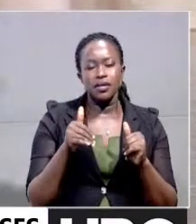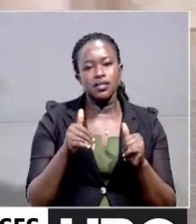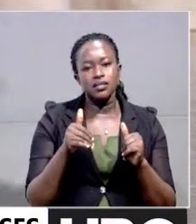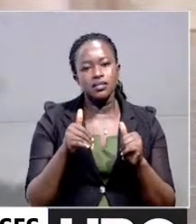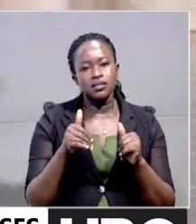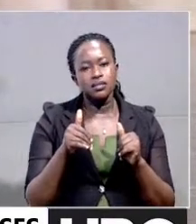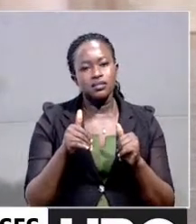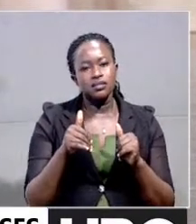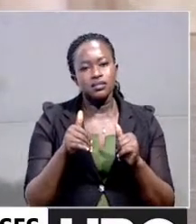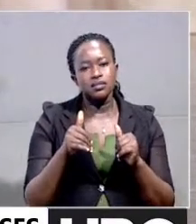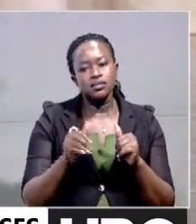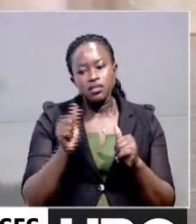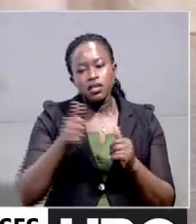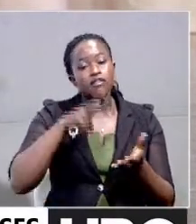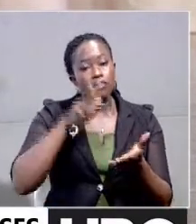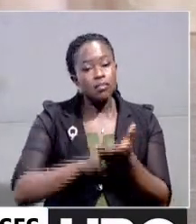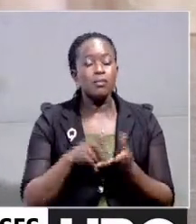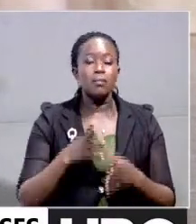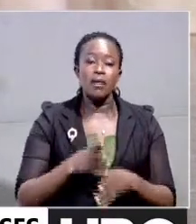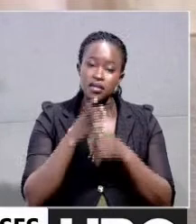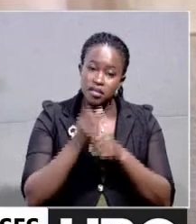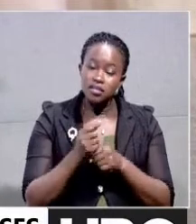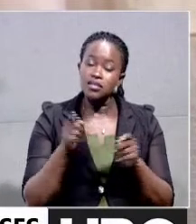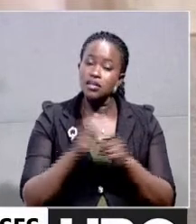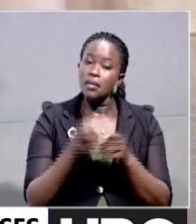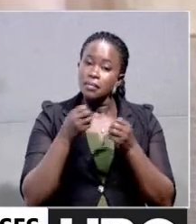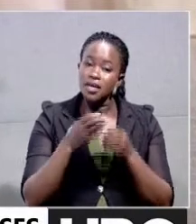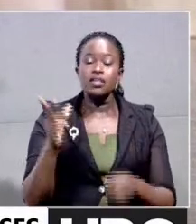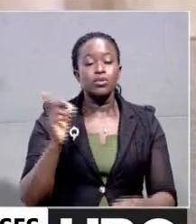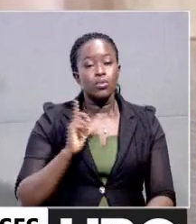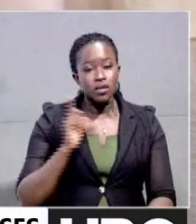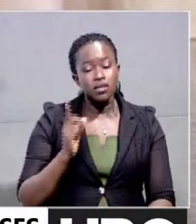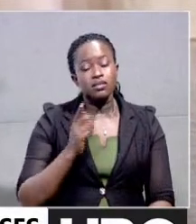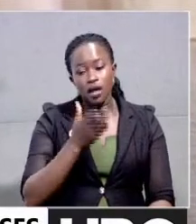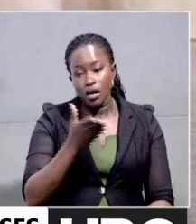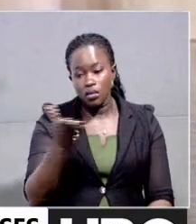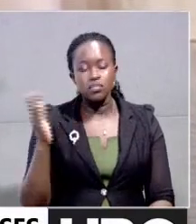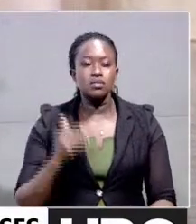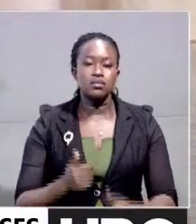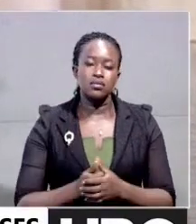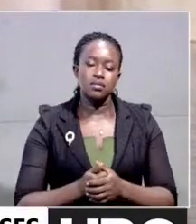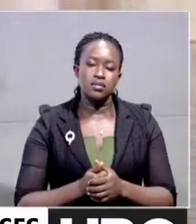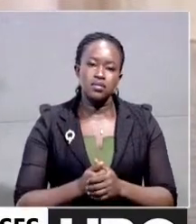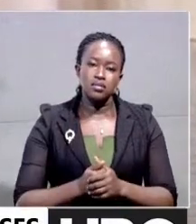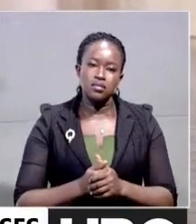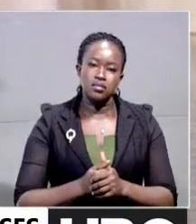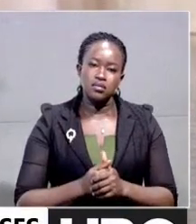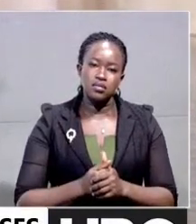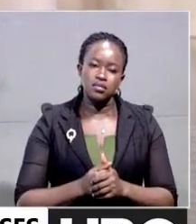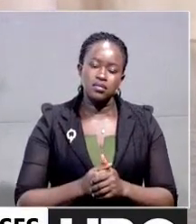passed the budget, and most of those colleagues were there playing to the gallery.